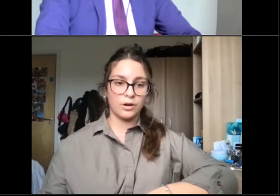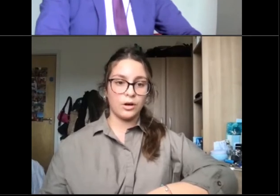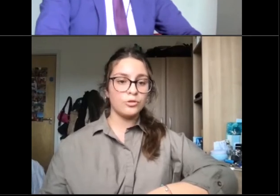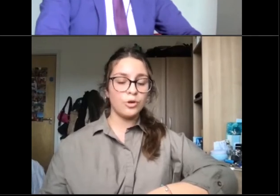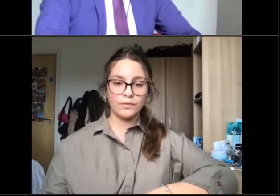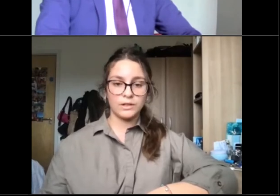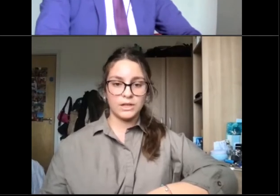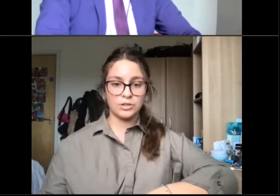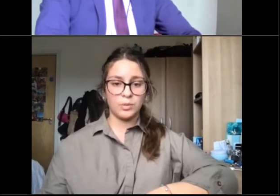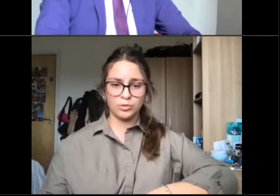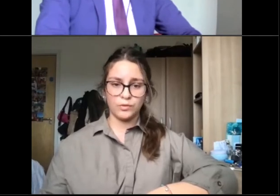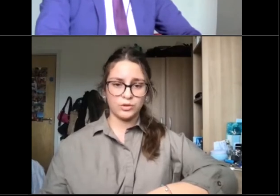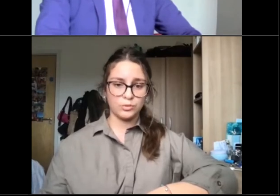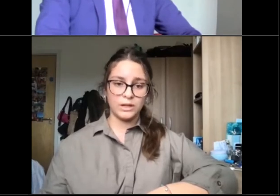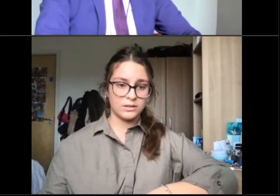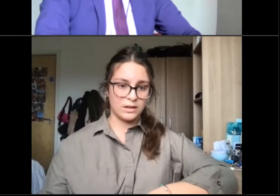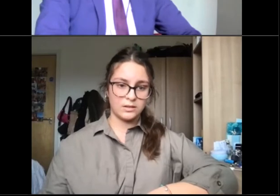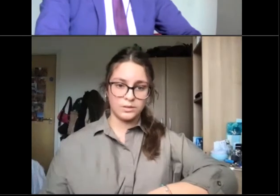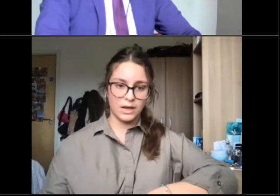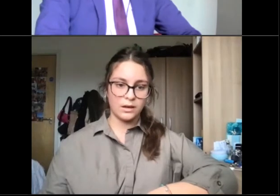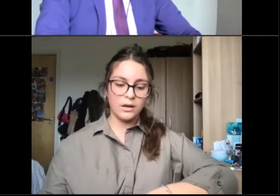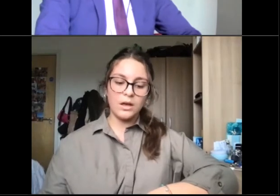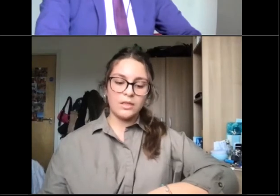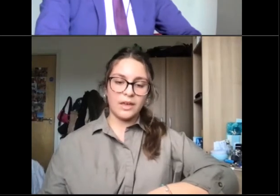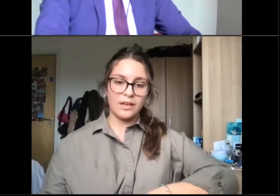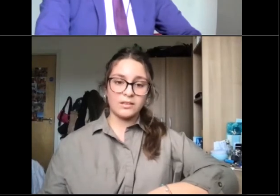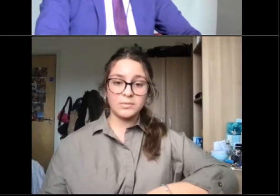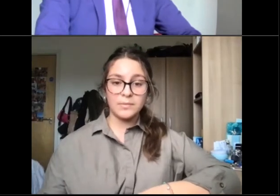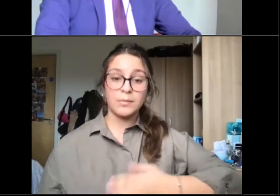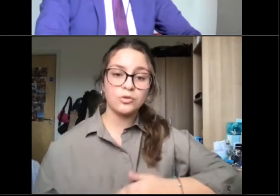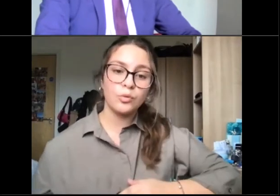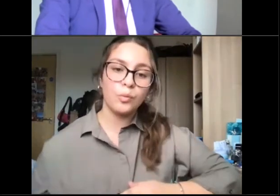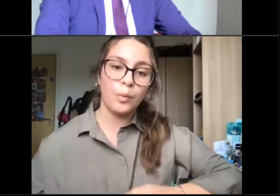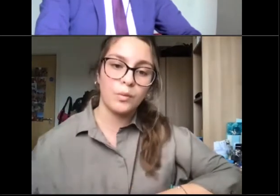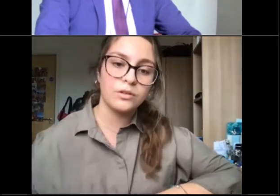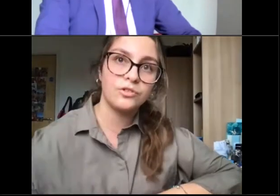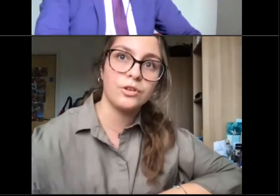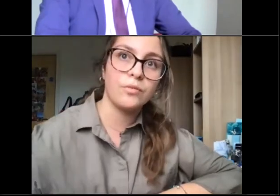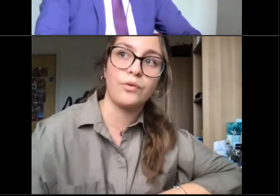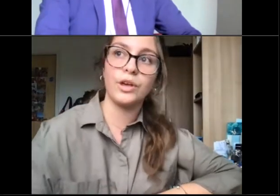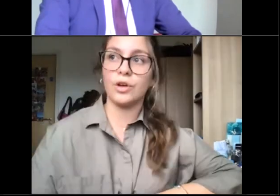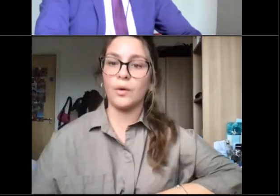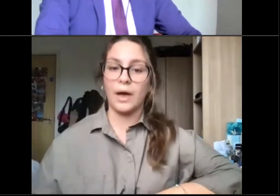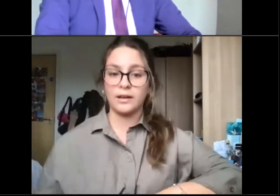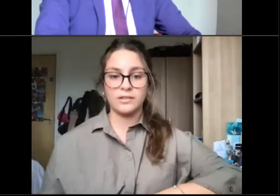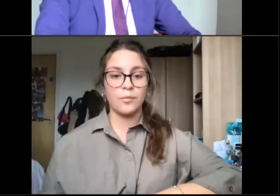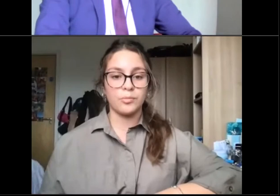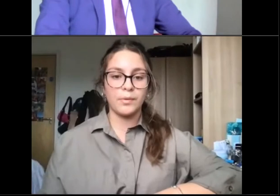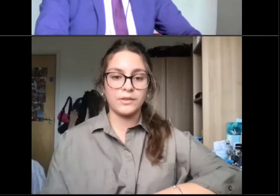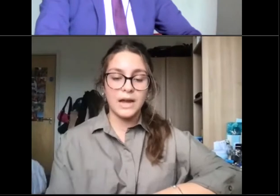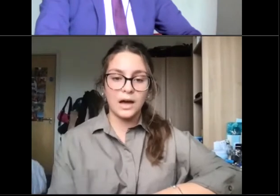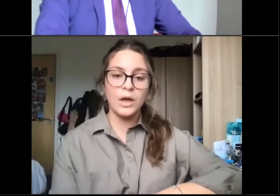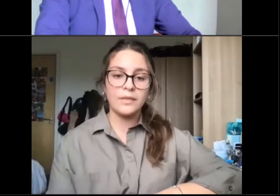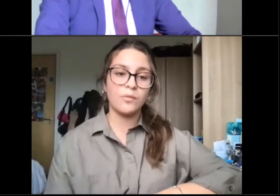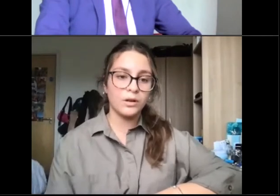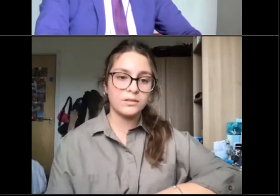the radar, not only of our teachers, but also of our school leaders and SLT. There, sometimes in my school, when I was a student 4 years ago, and it's staying with my